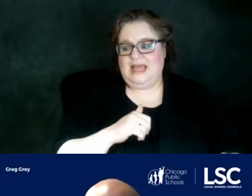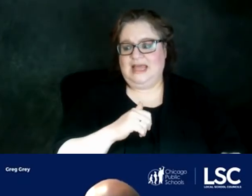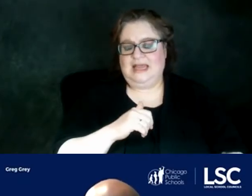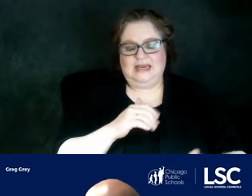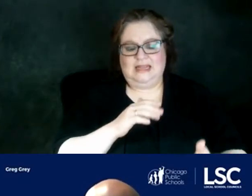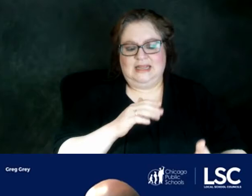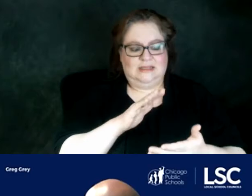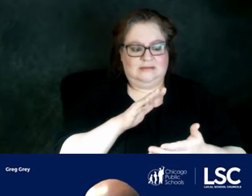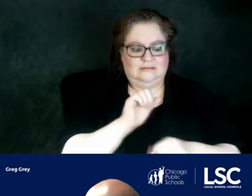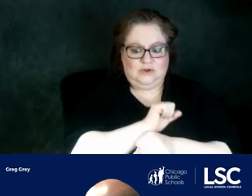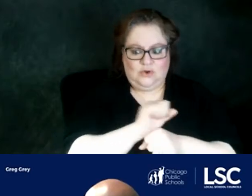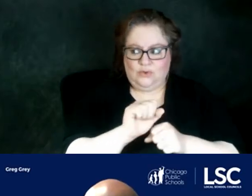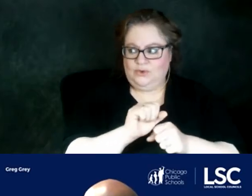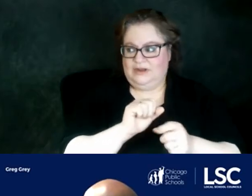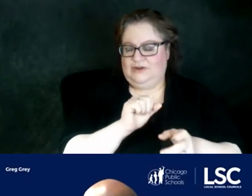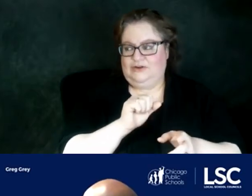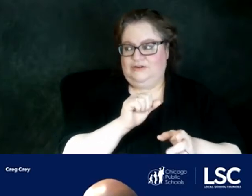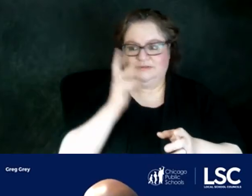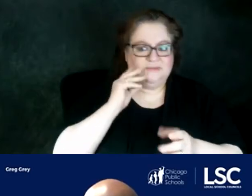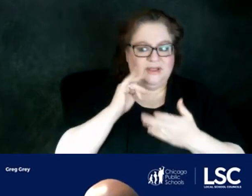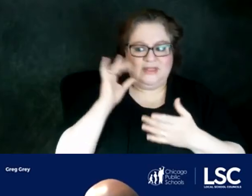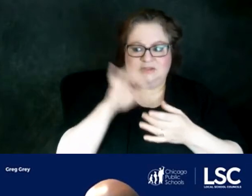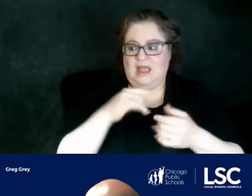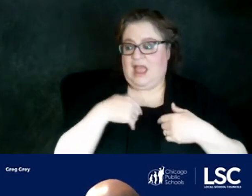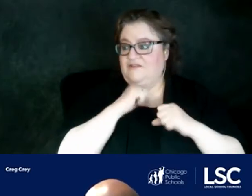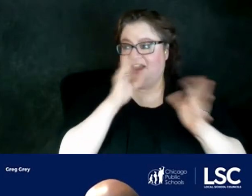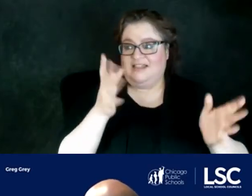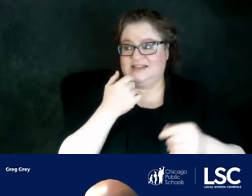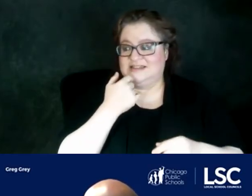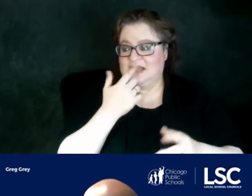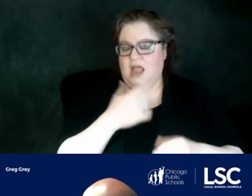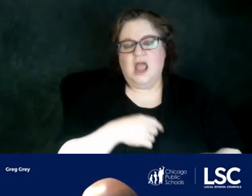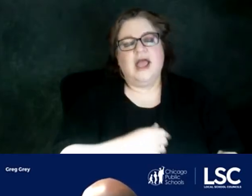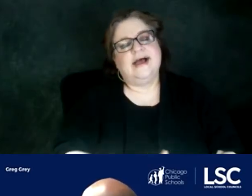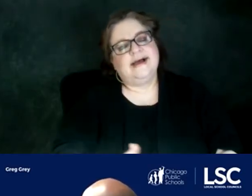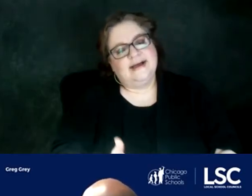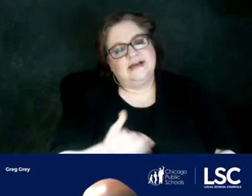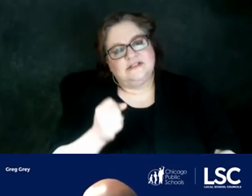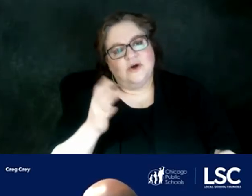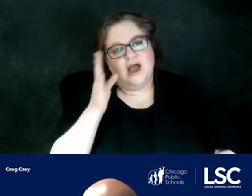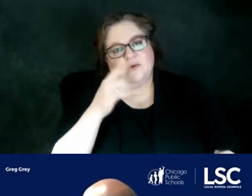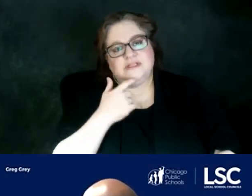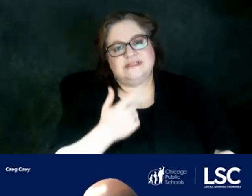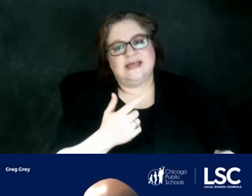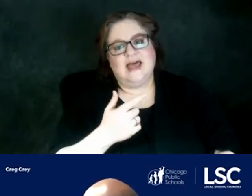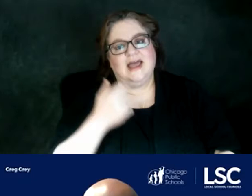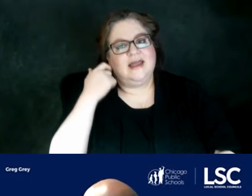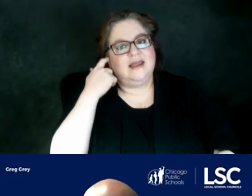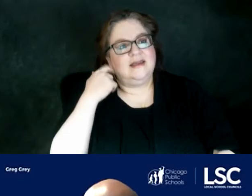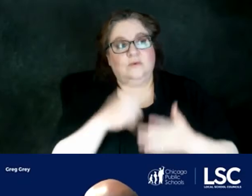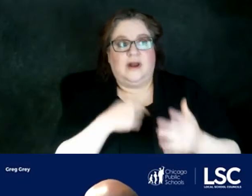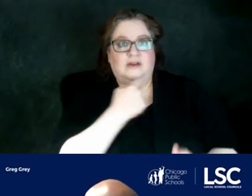experience that's relevant. I don't really have anything to say. And so I would say to everyone what I said to